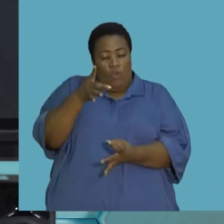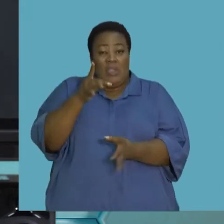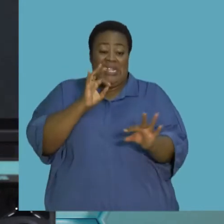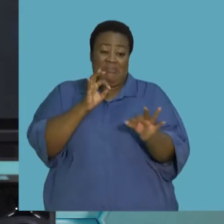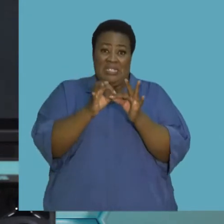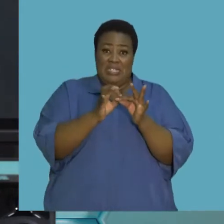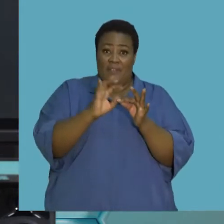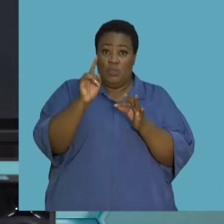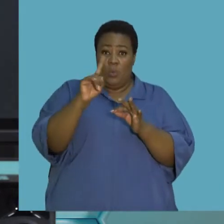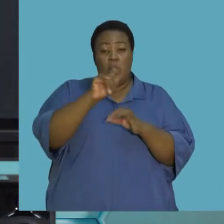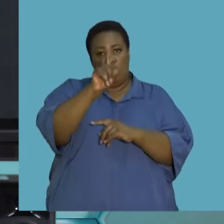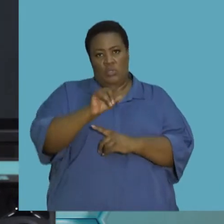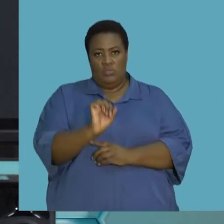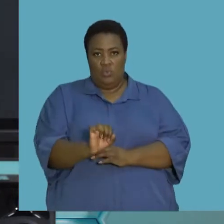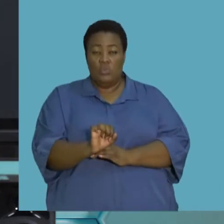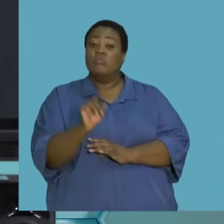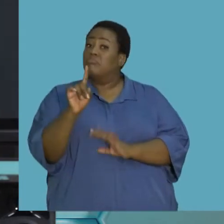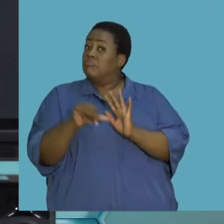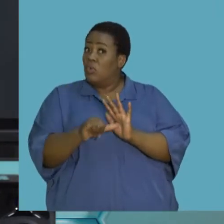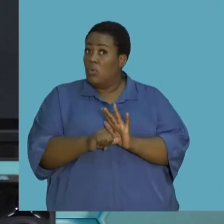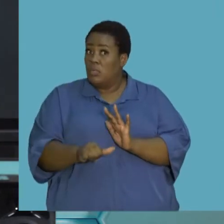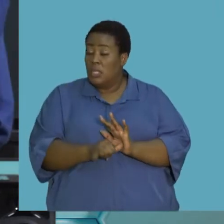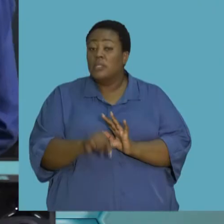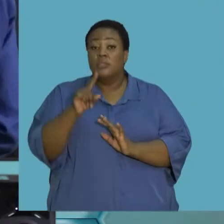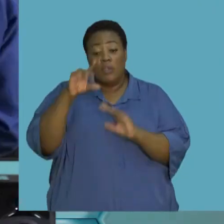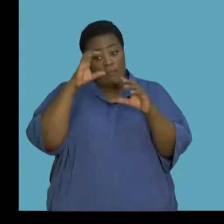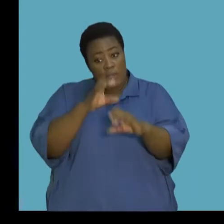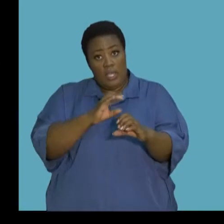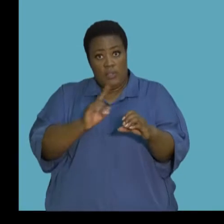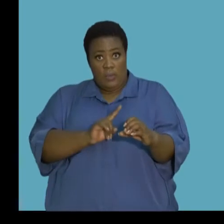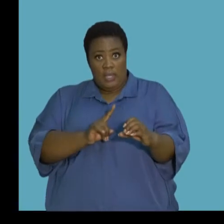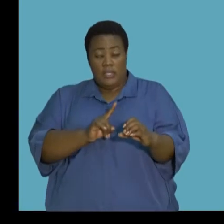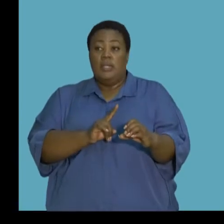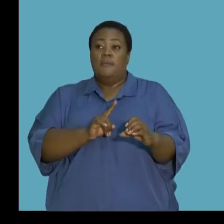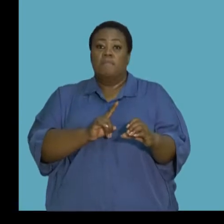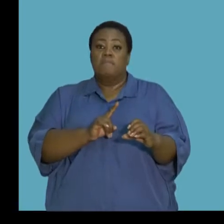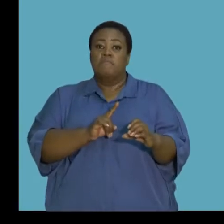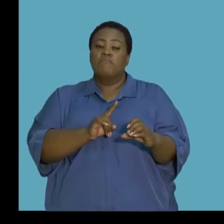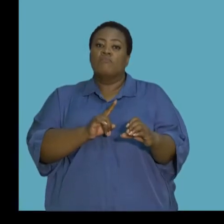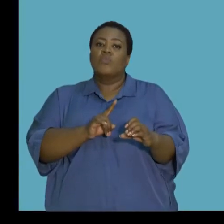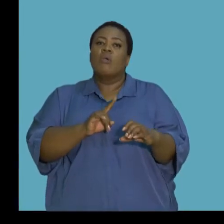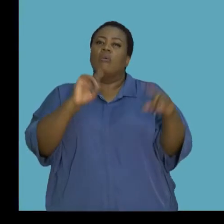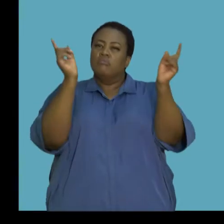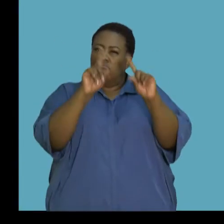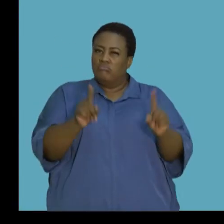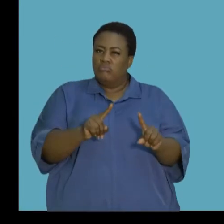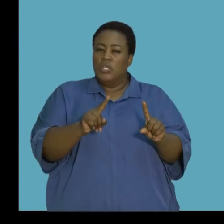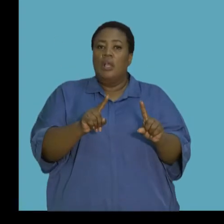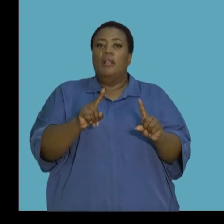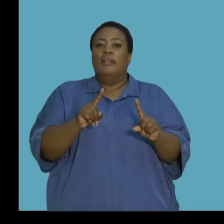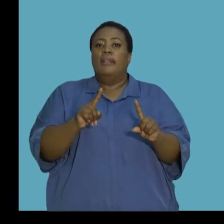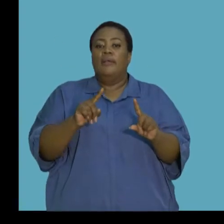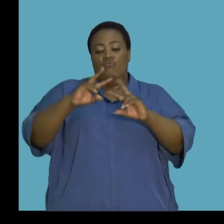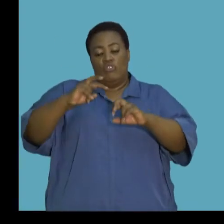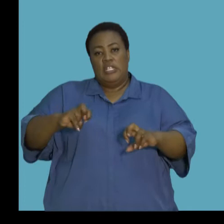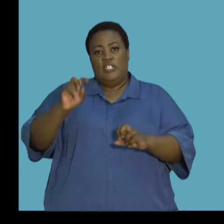your question. So it's important that you focus on a unique research question. And